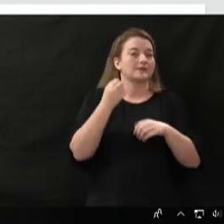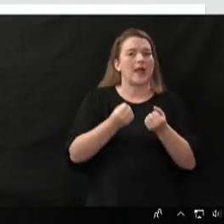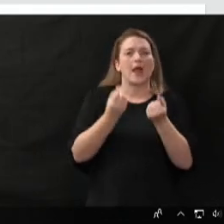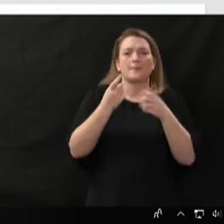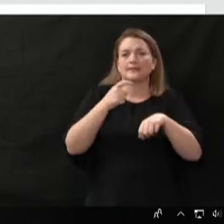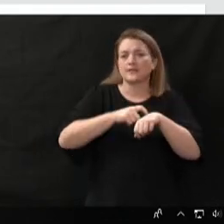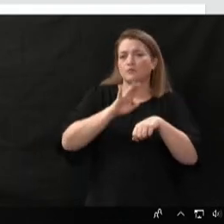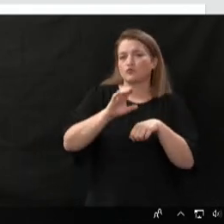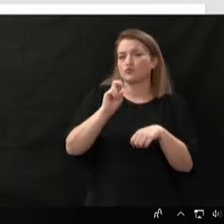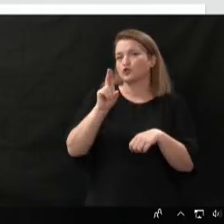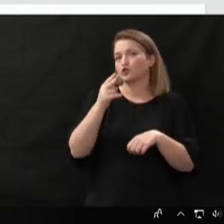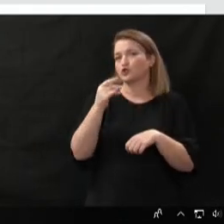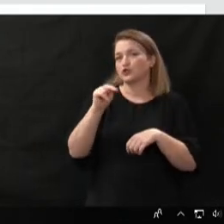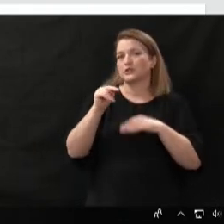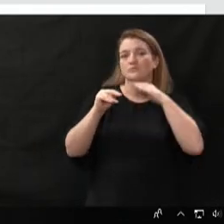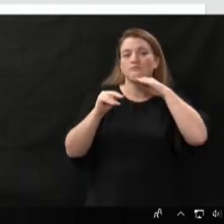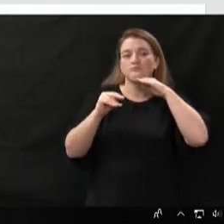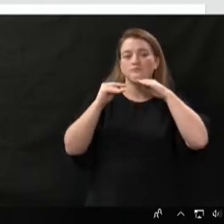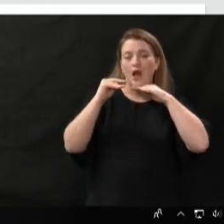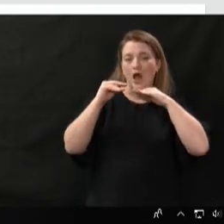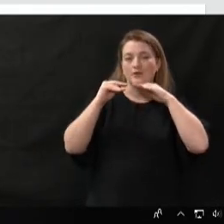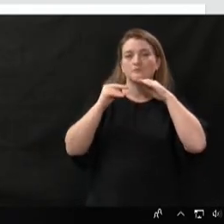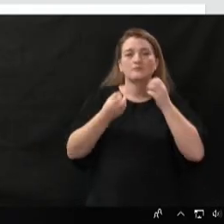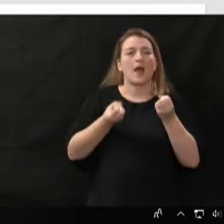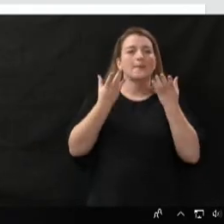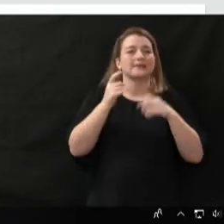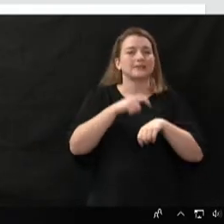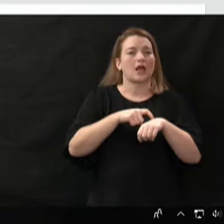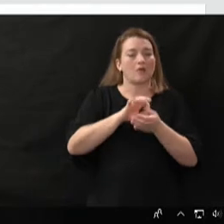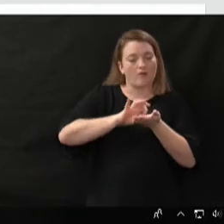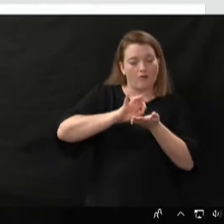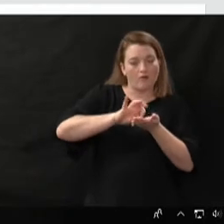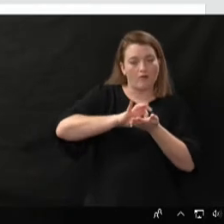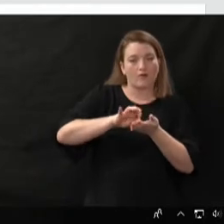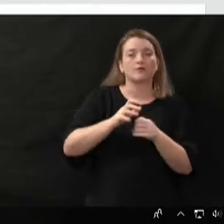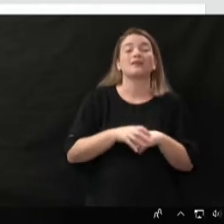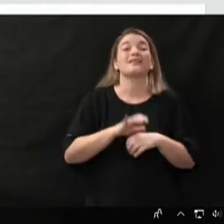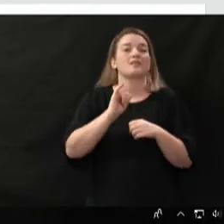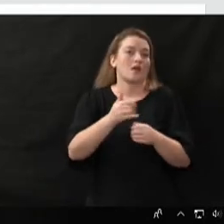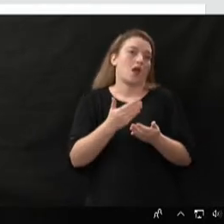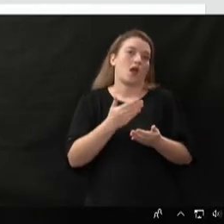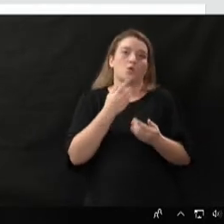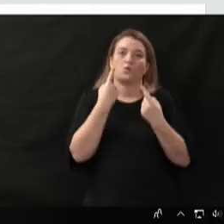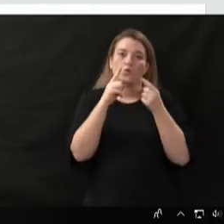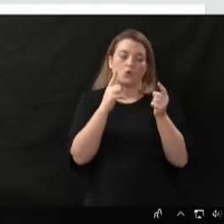count that. Usually they've got their other fingers up going at the same time. That works well.